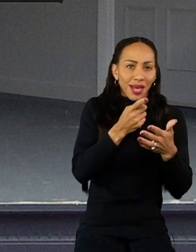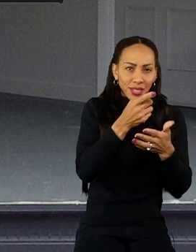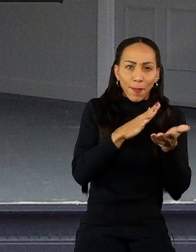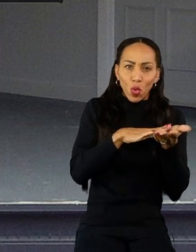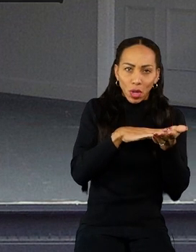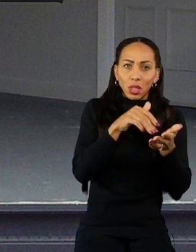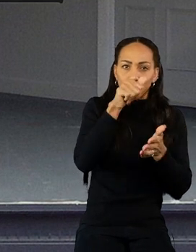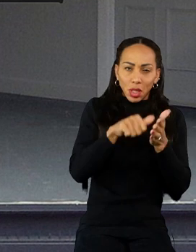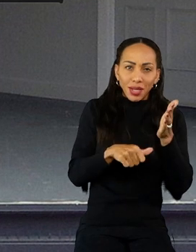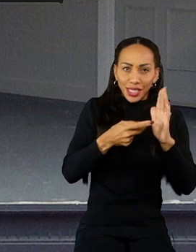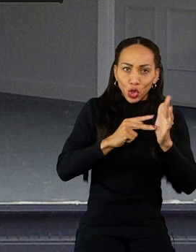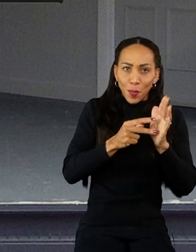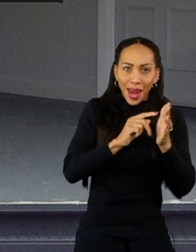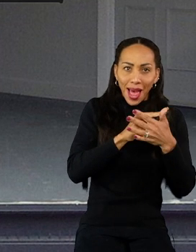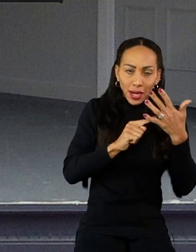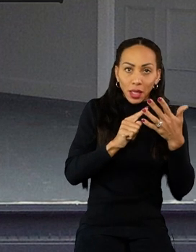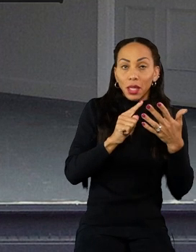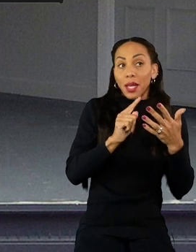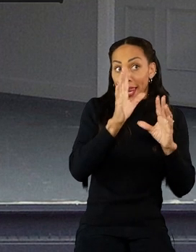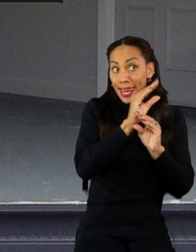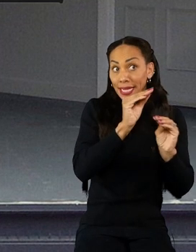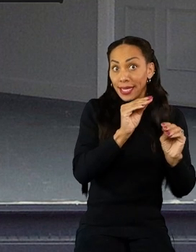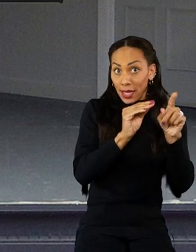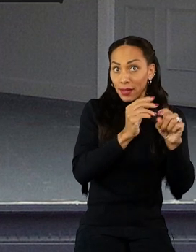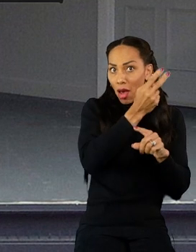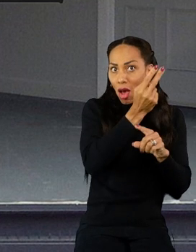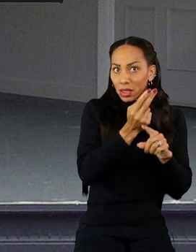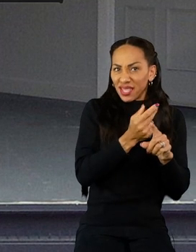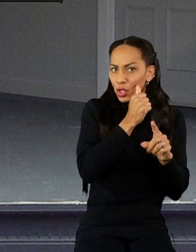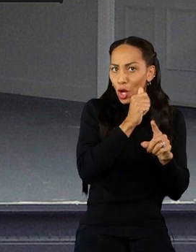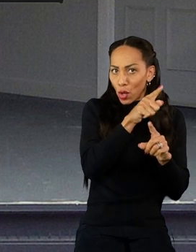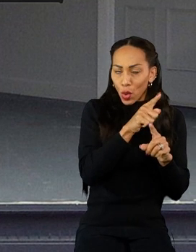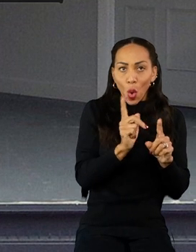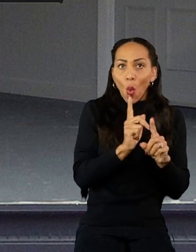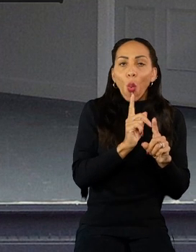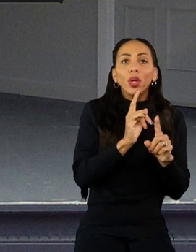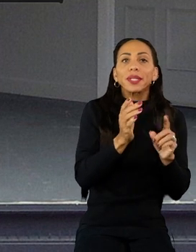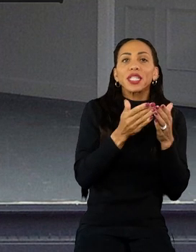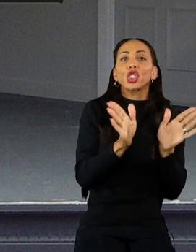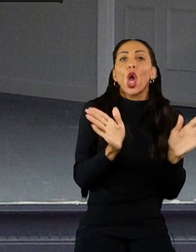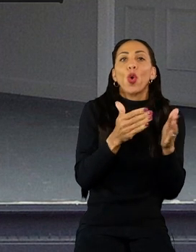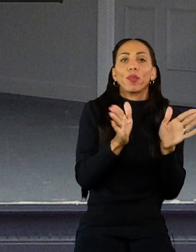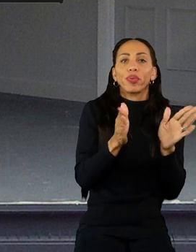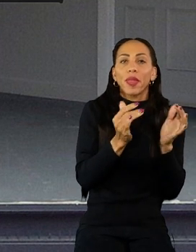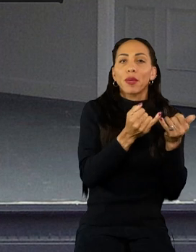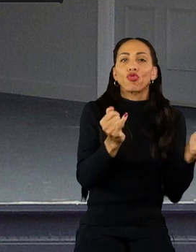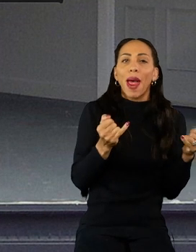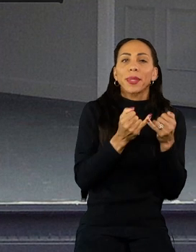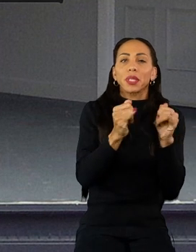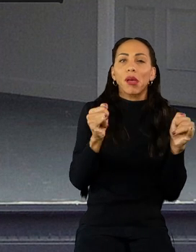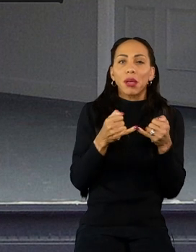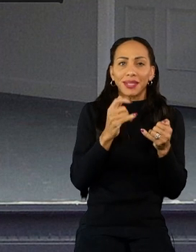that framework for that commission, as you've started to do, Morna. But, and I think letting artists know about what